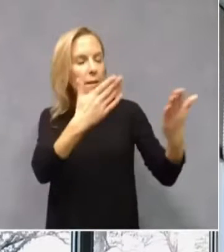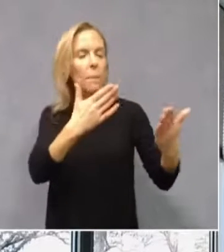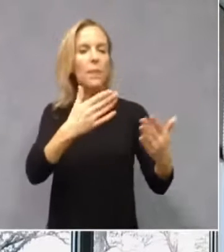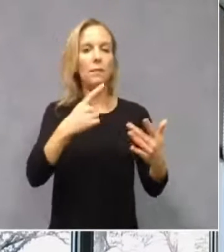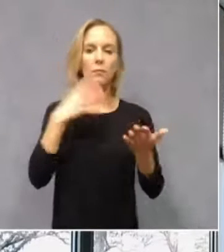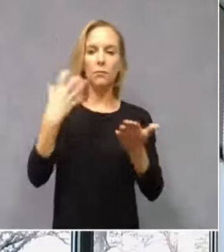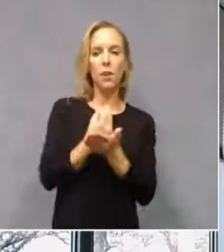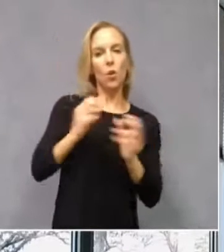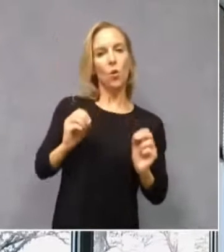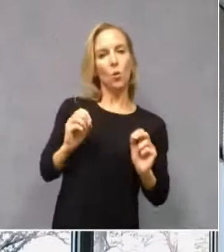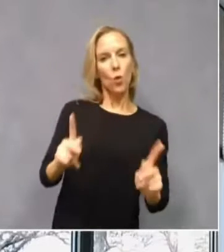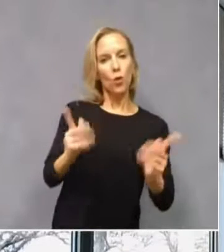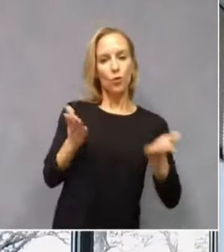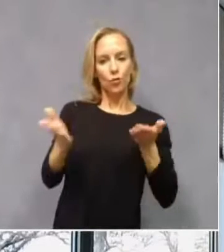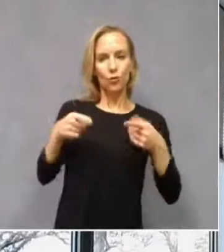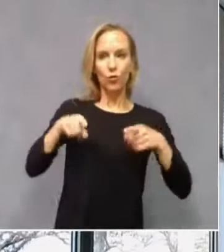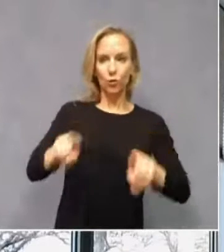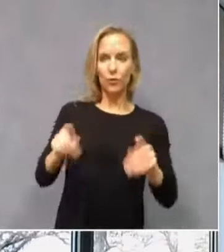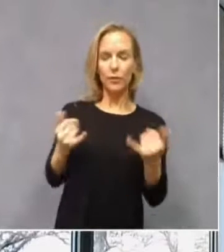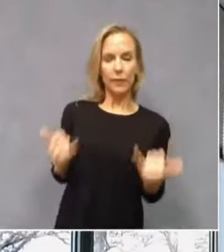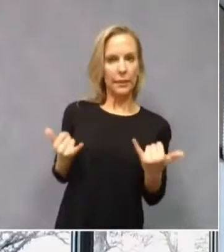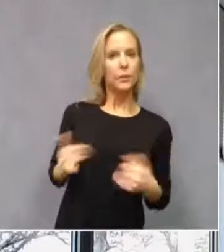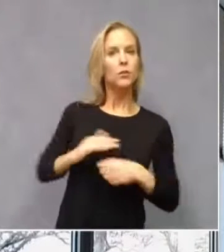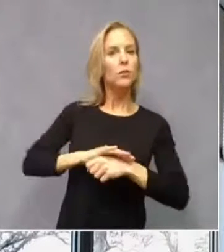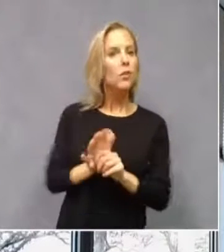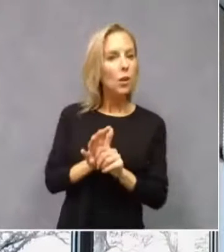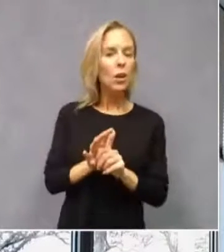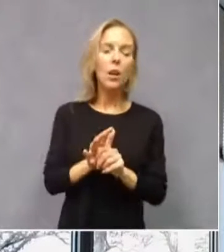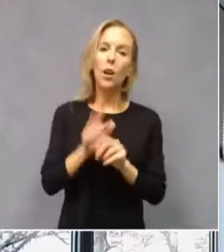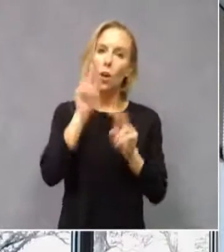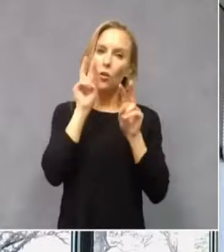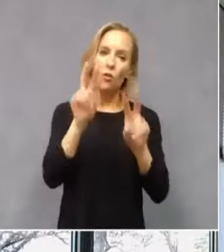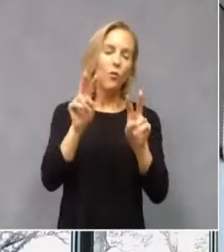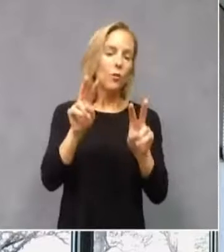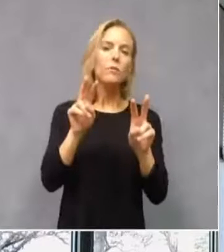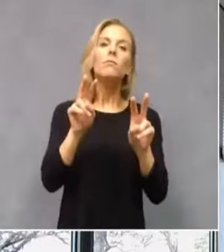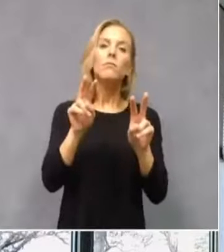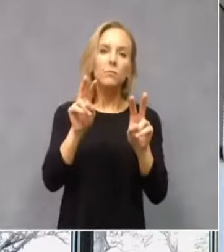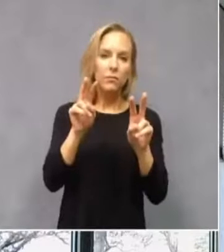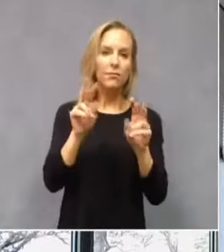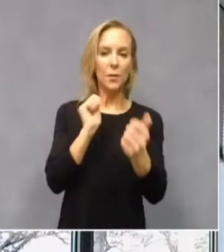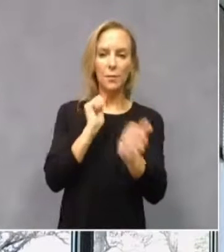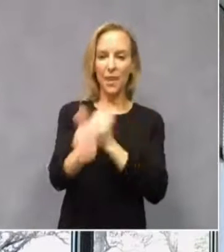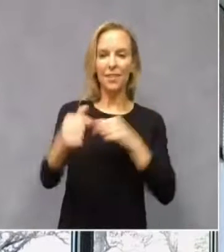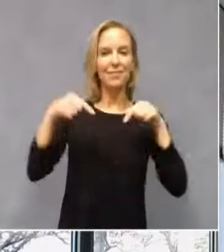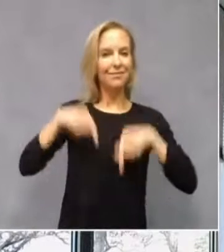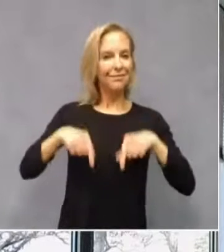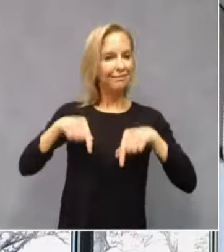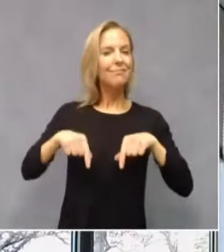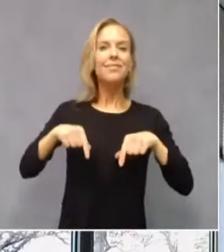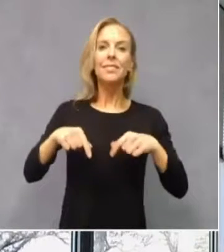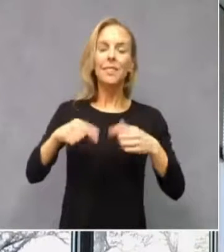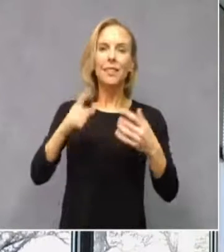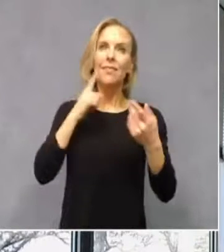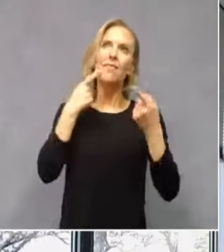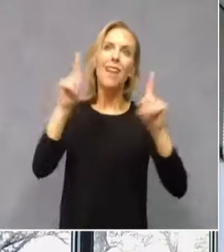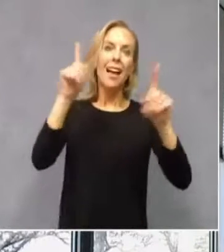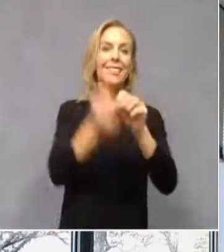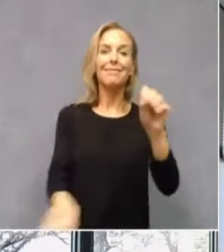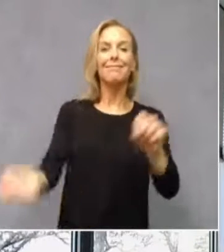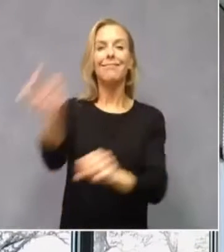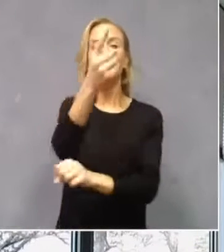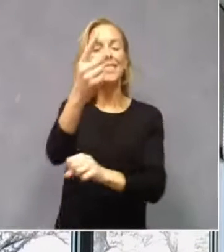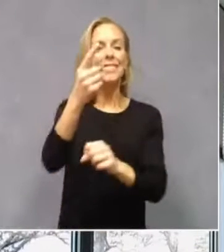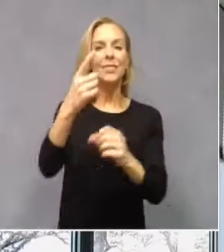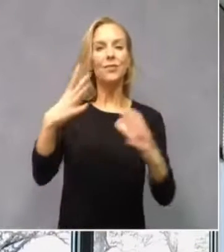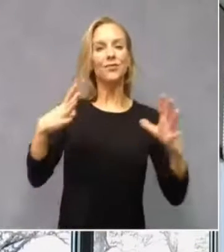to serve in this time. And I'm looking forward to getting past this and finally getting to a vacation next summer when we can